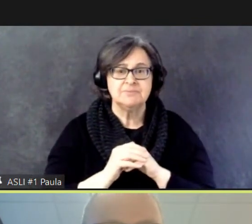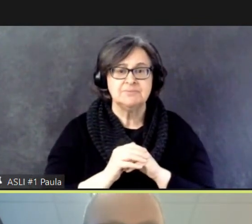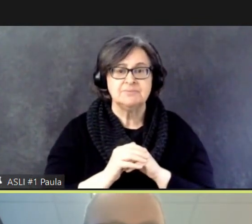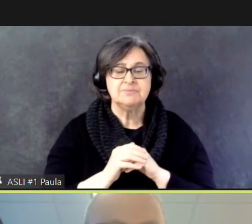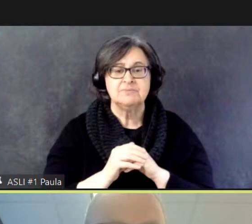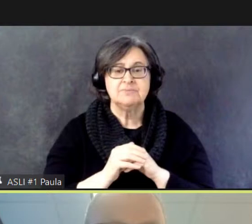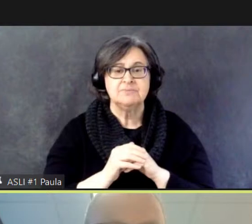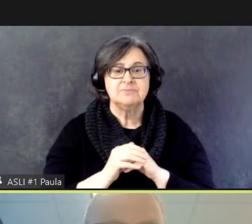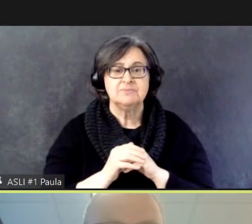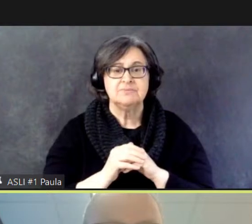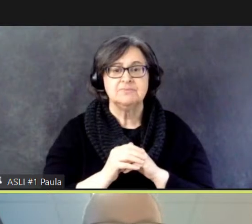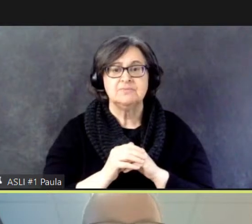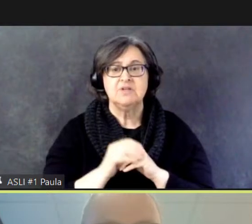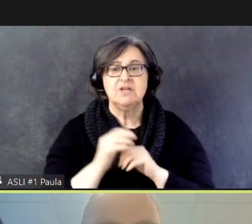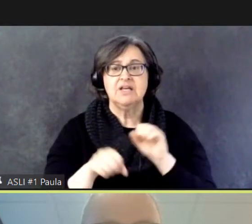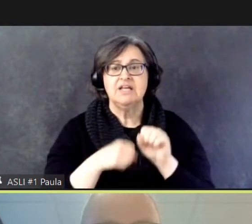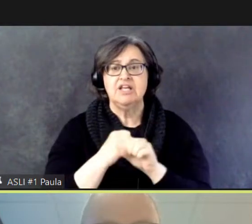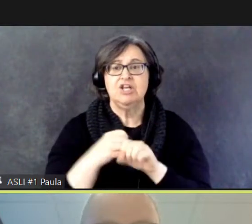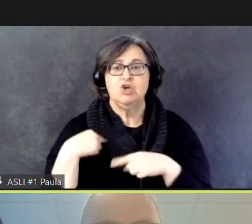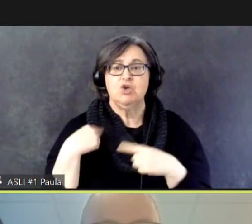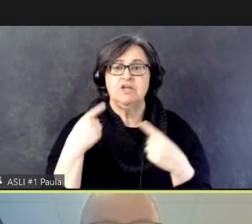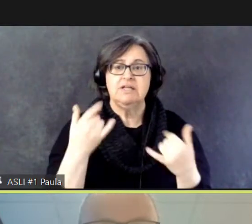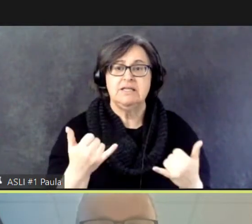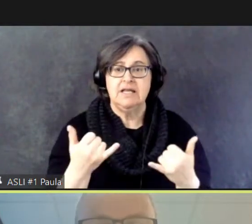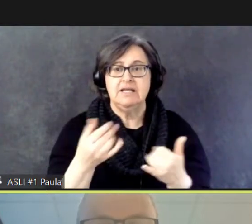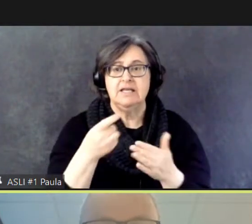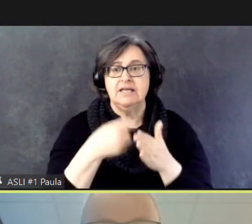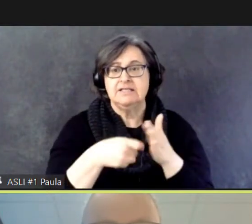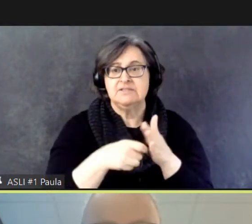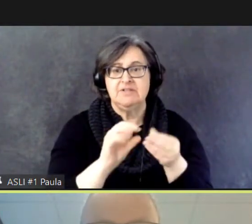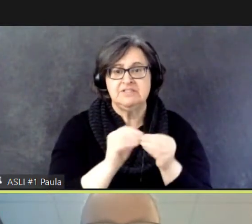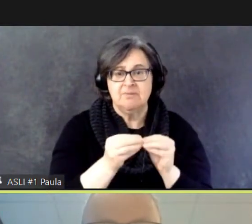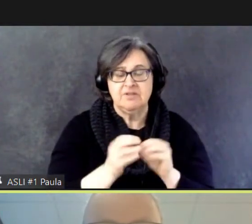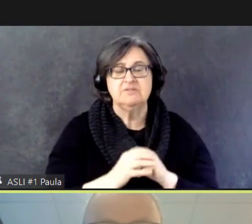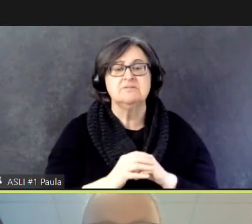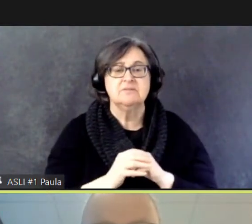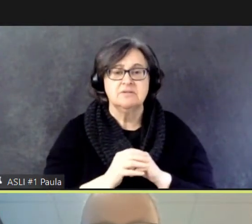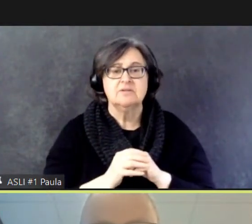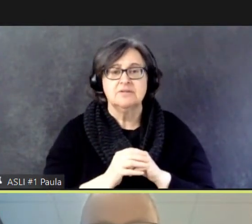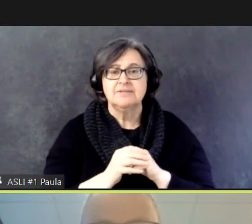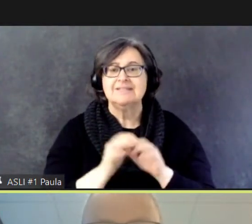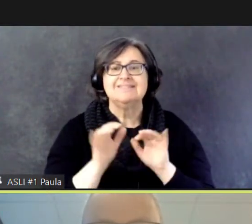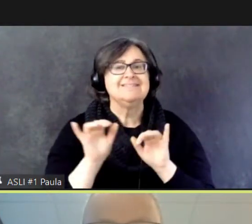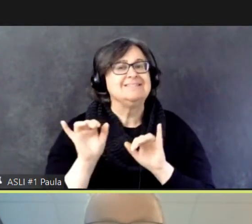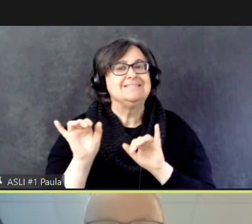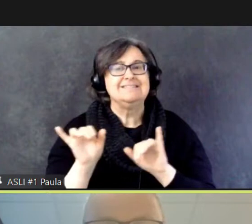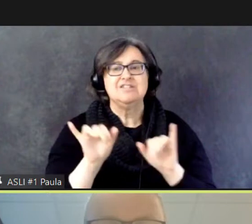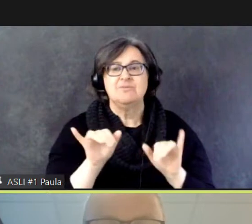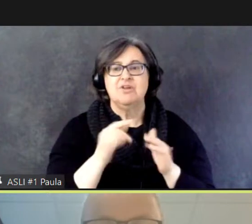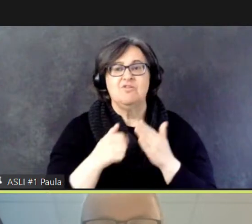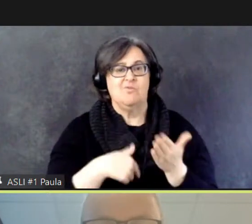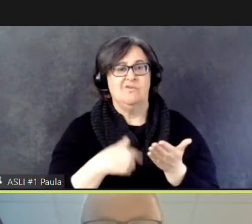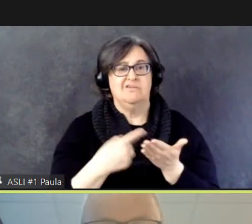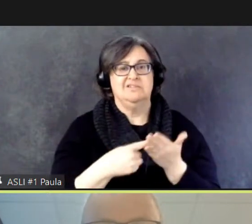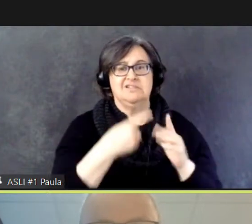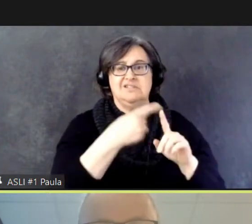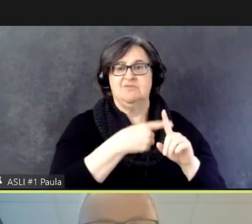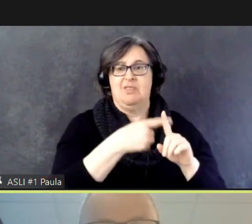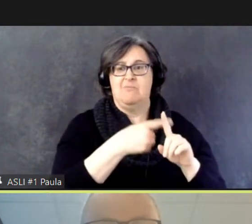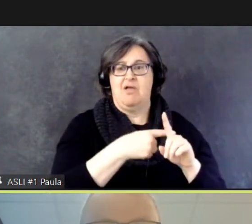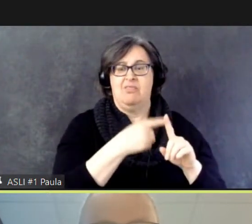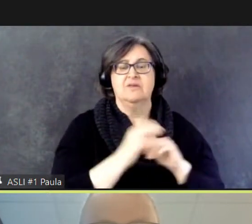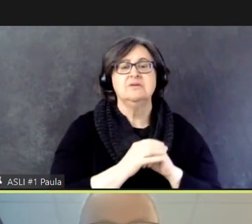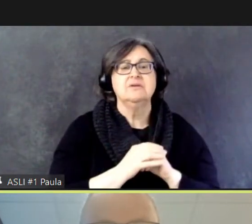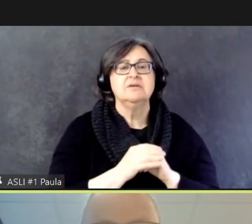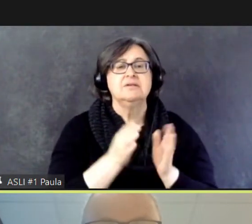With regard to year-to-date expense numbers, again, following a similar form of what we talked about on the monthly totals. So